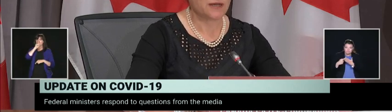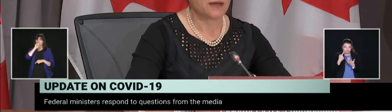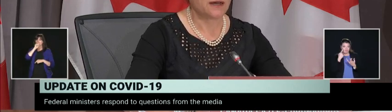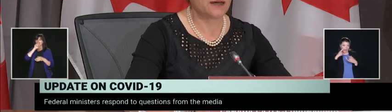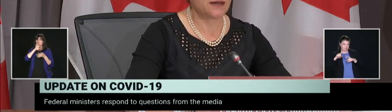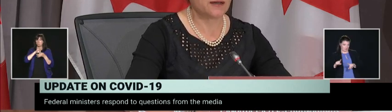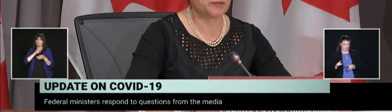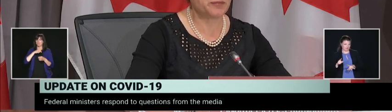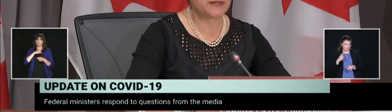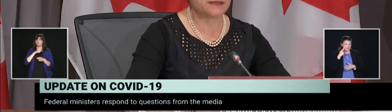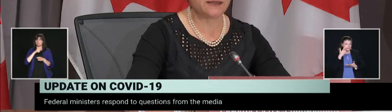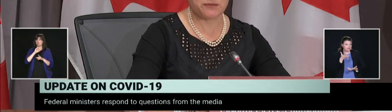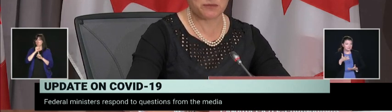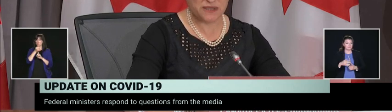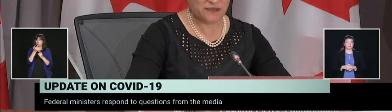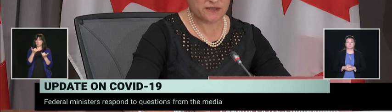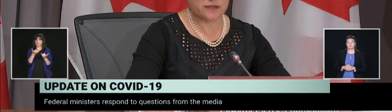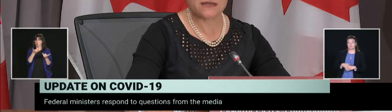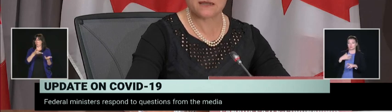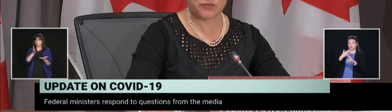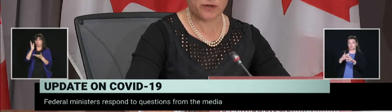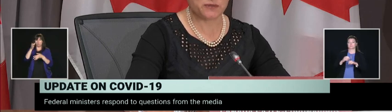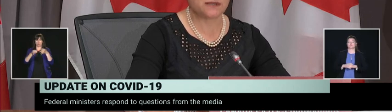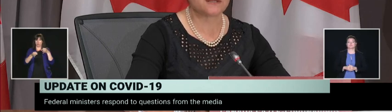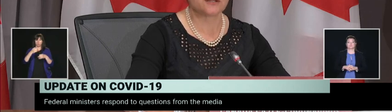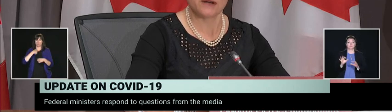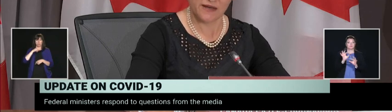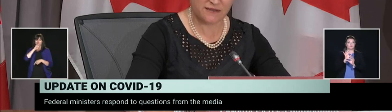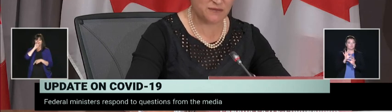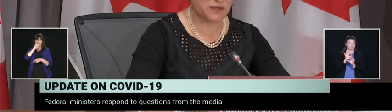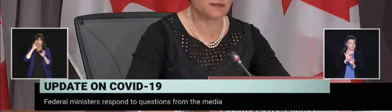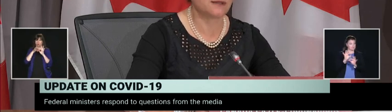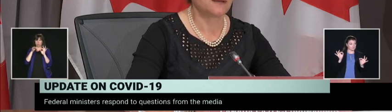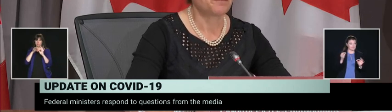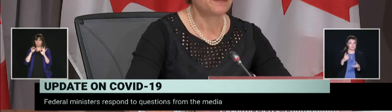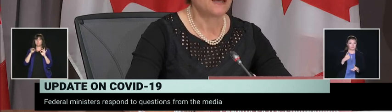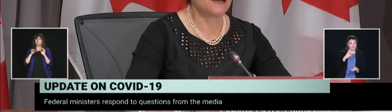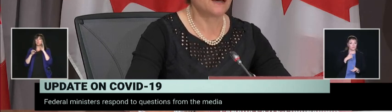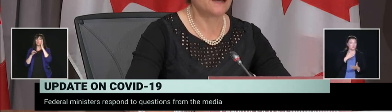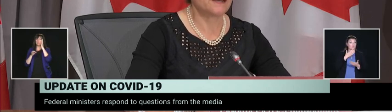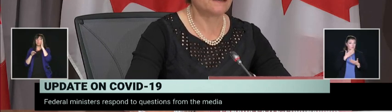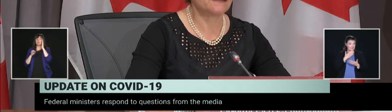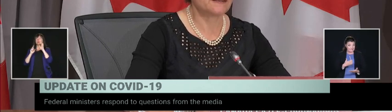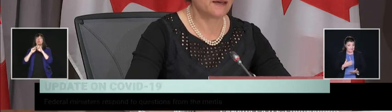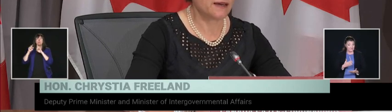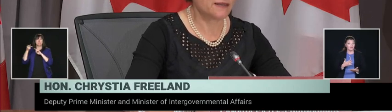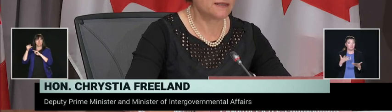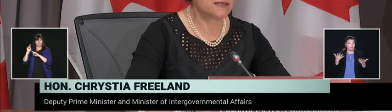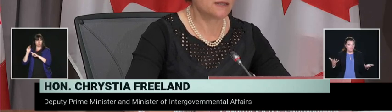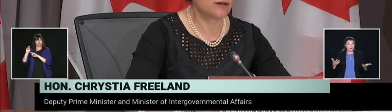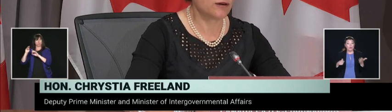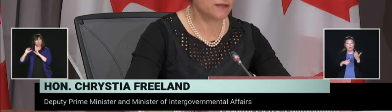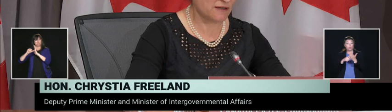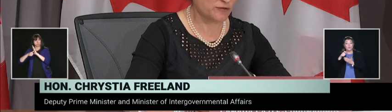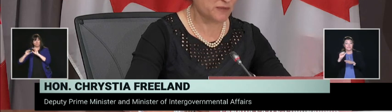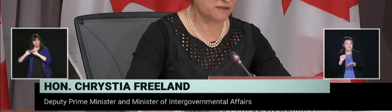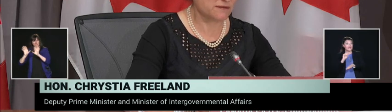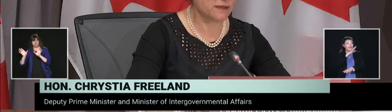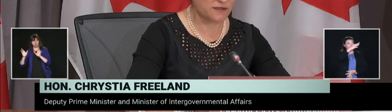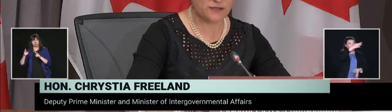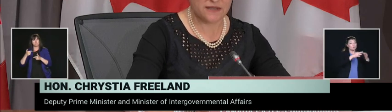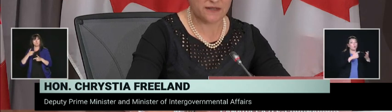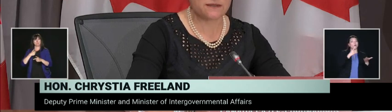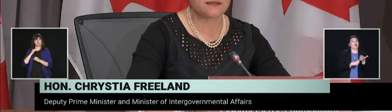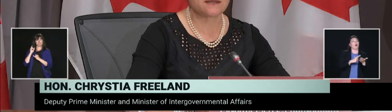now. But let me be clear, as the Prime Minister has been, that our